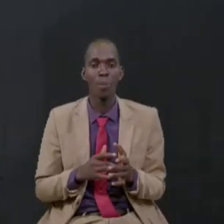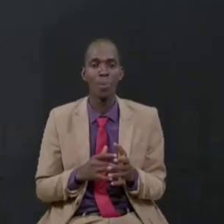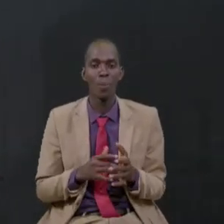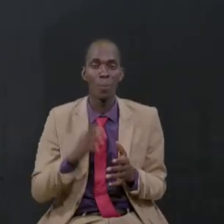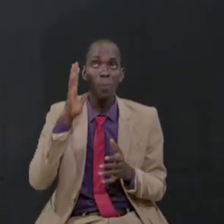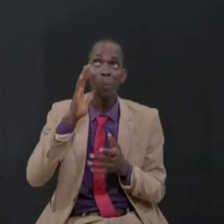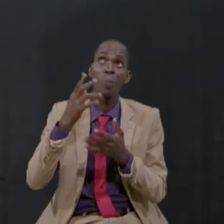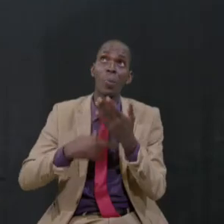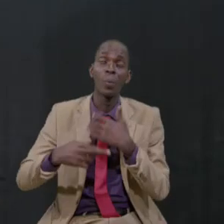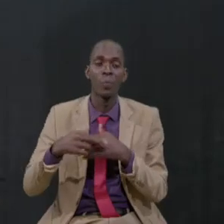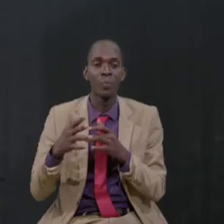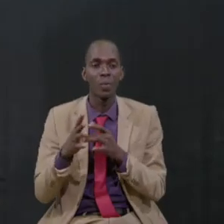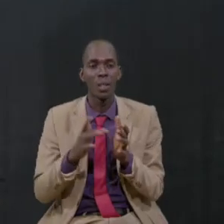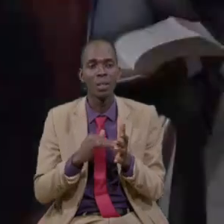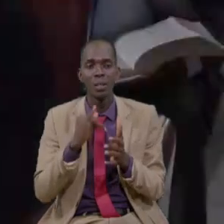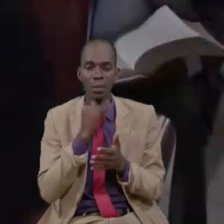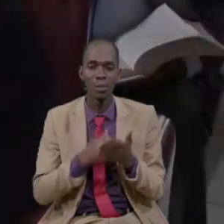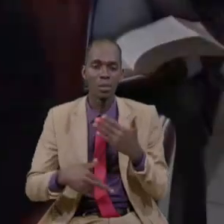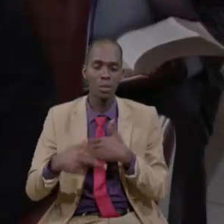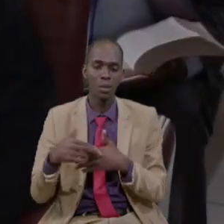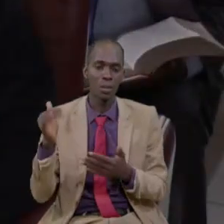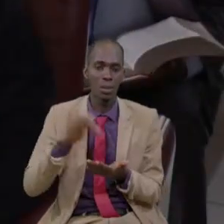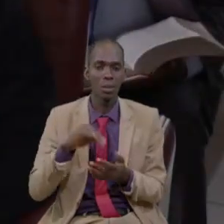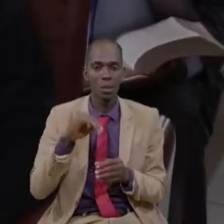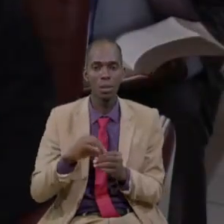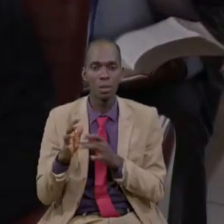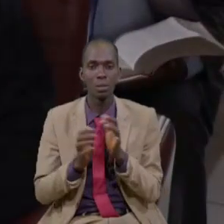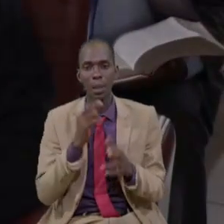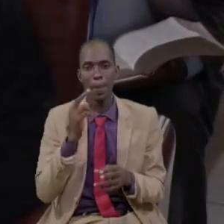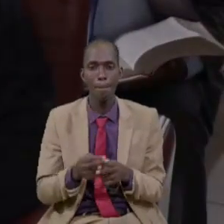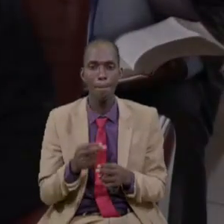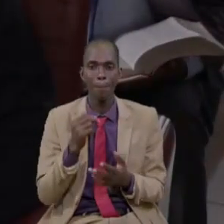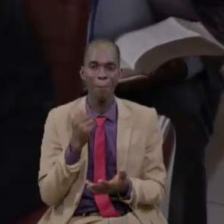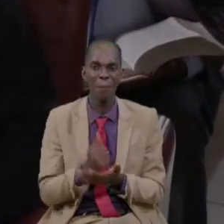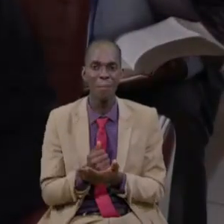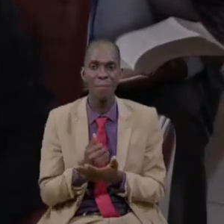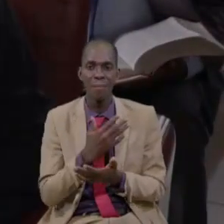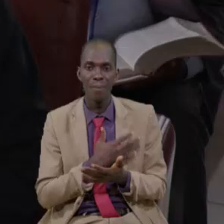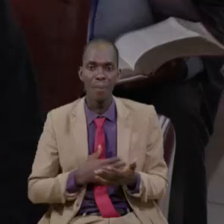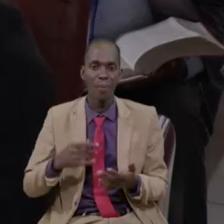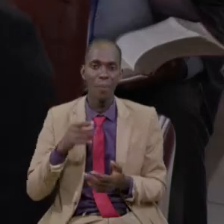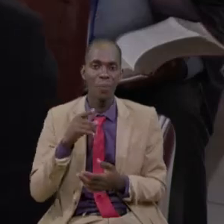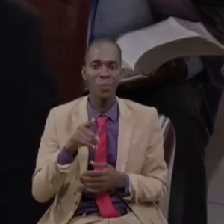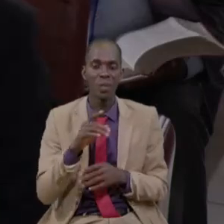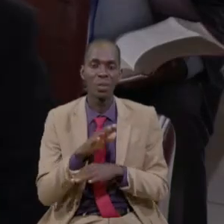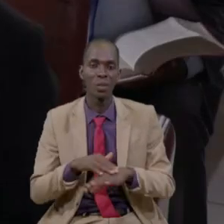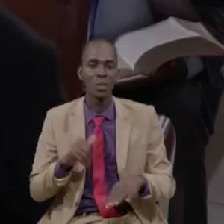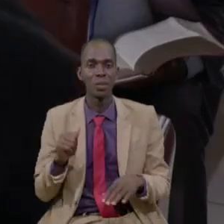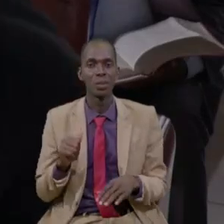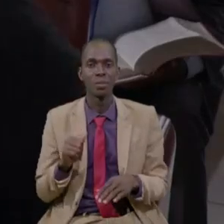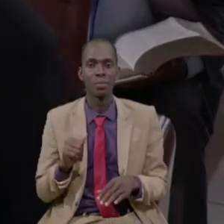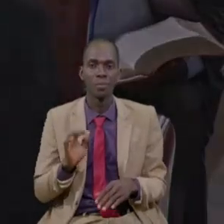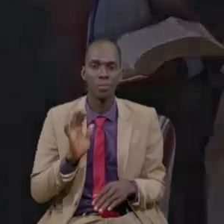returning again in Jesus' name. And he called his 10